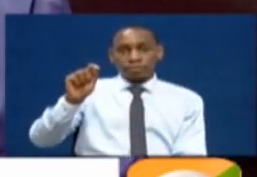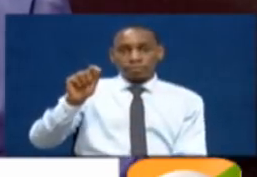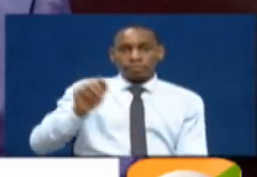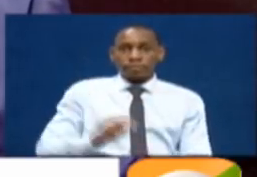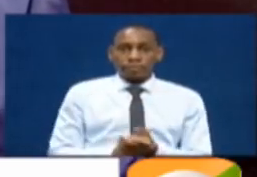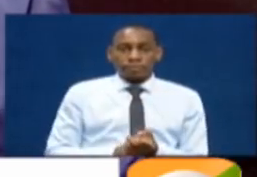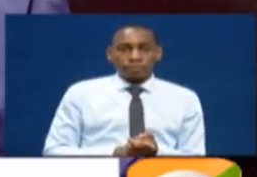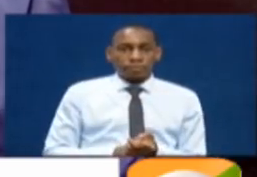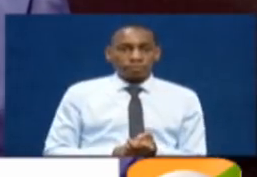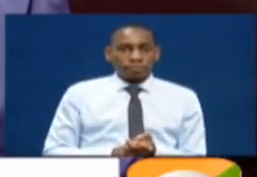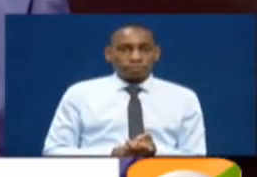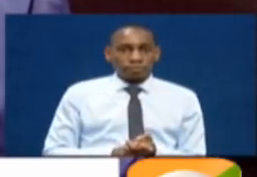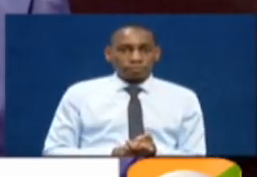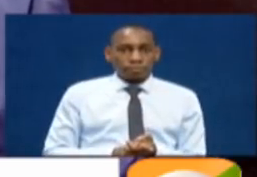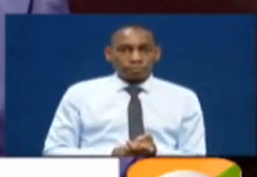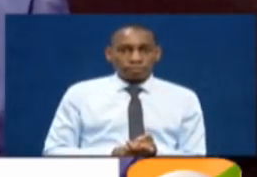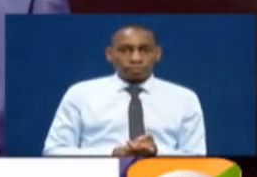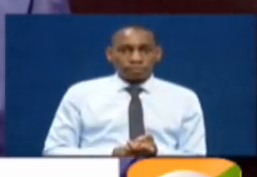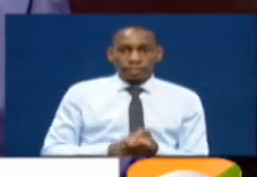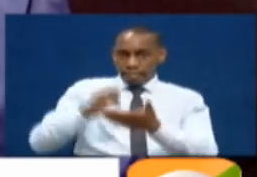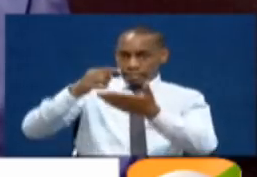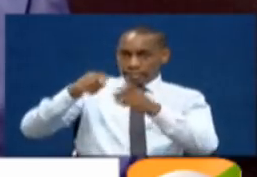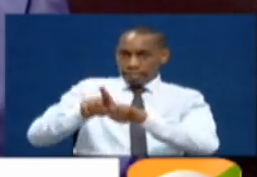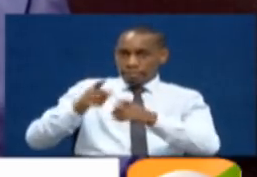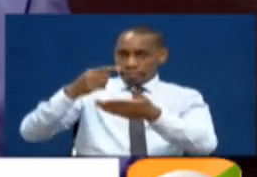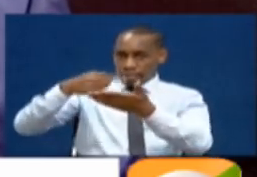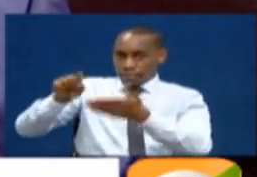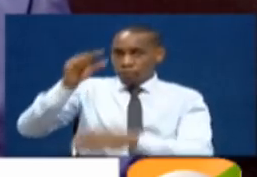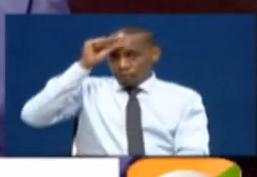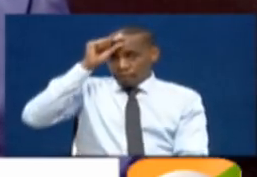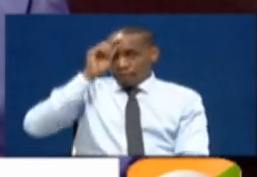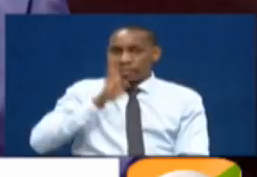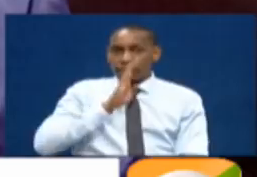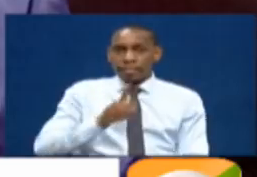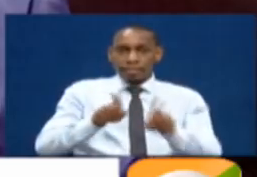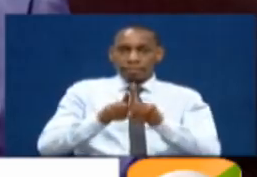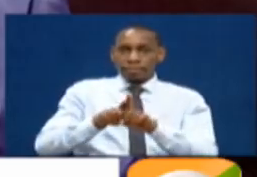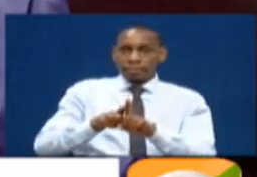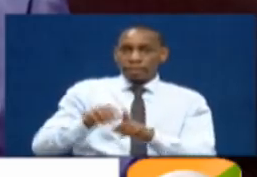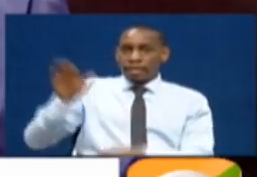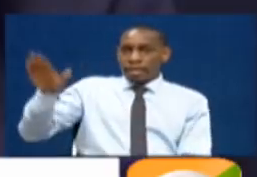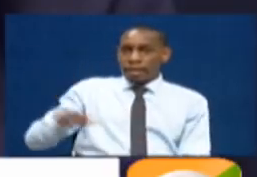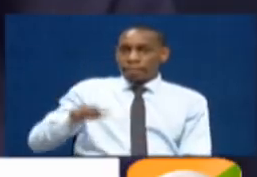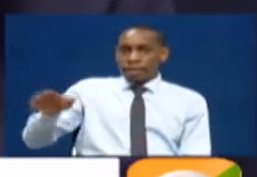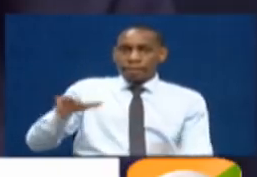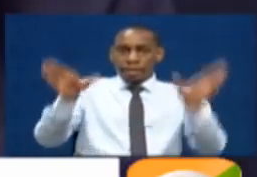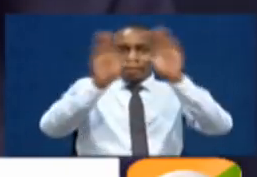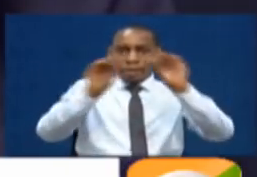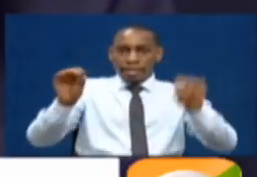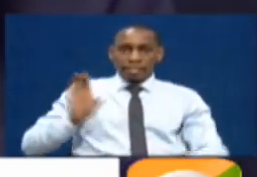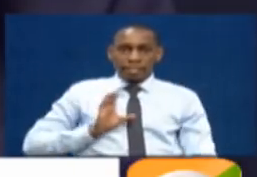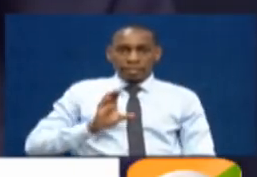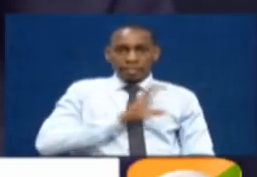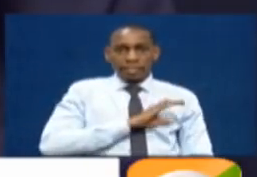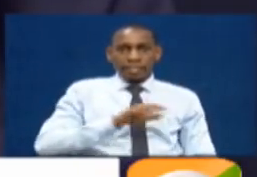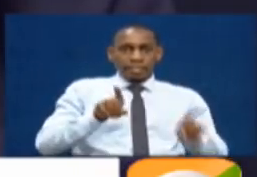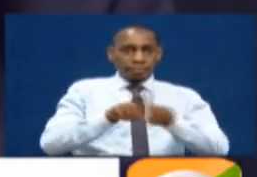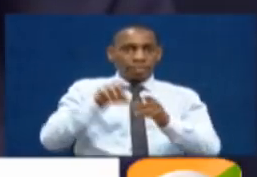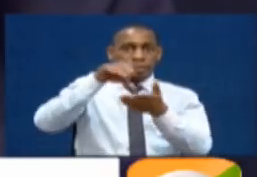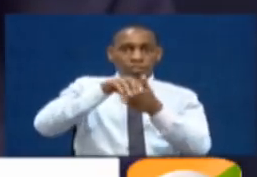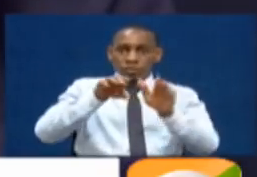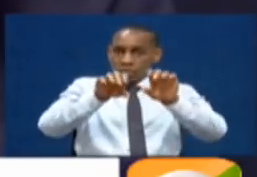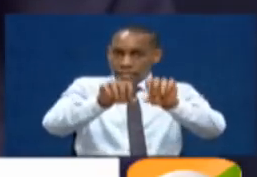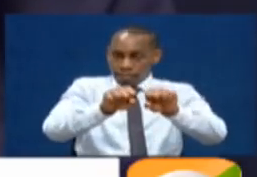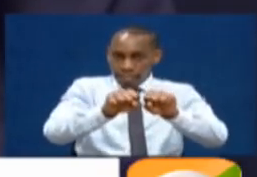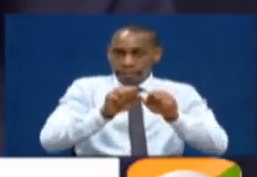approve government debt. We have the Parliamentary Budgetary Committee, yeah, where also opposition people sit.